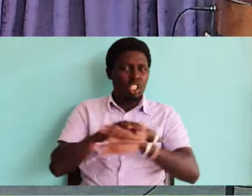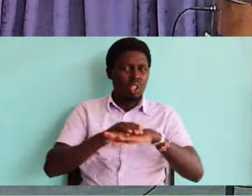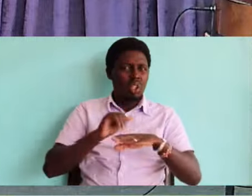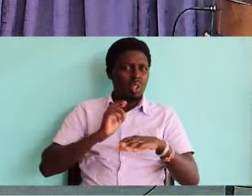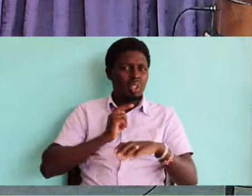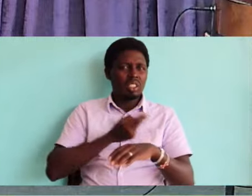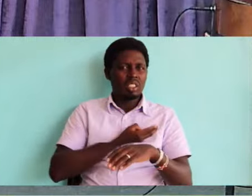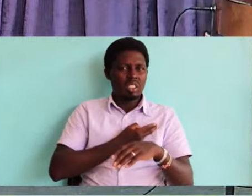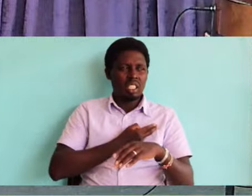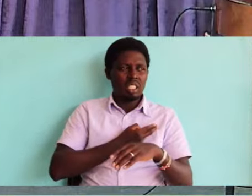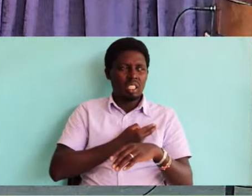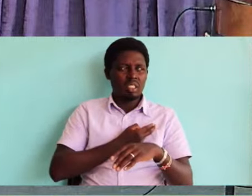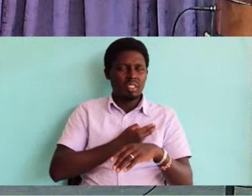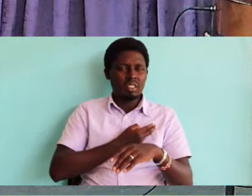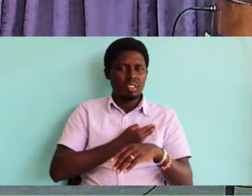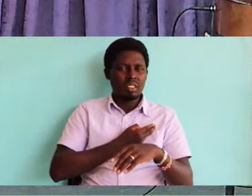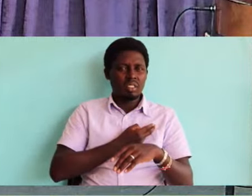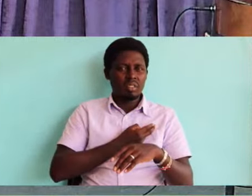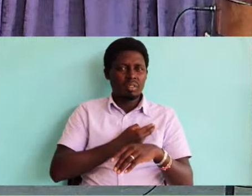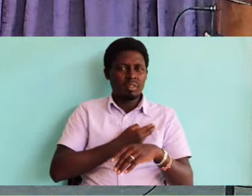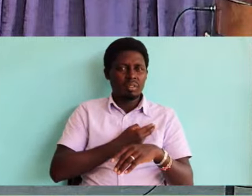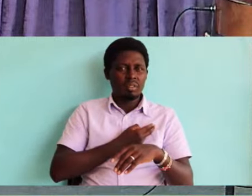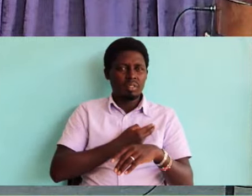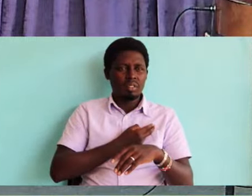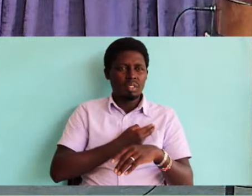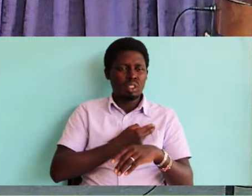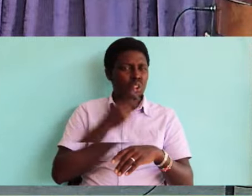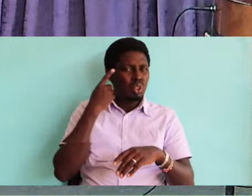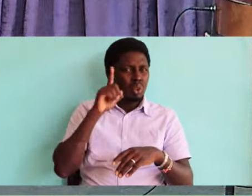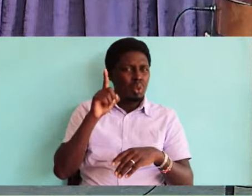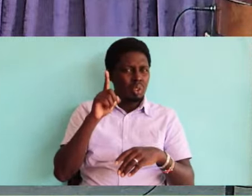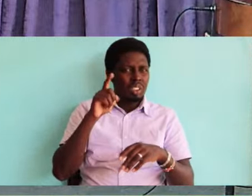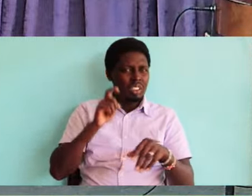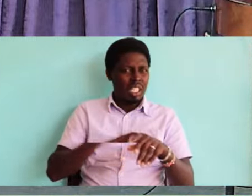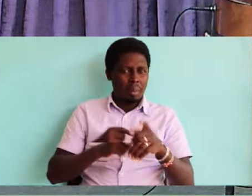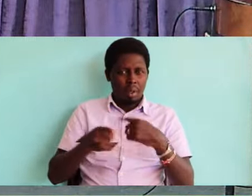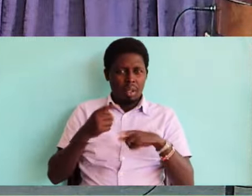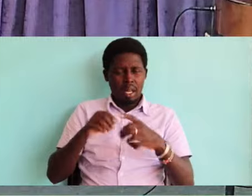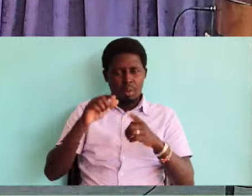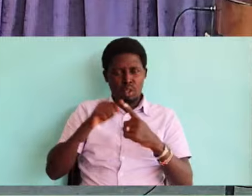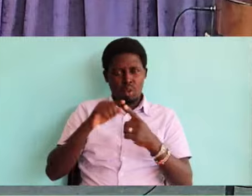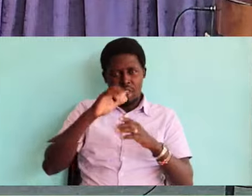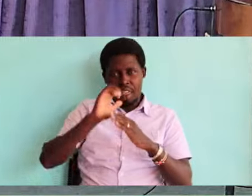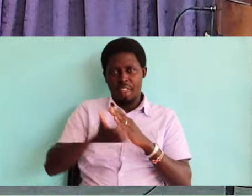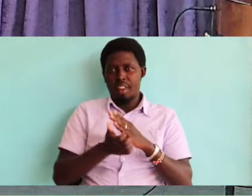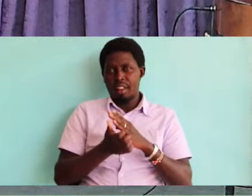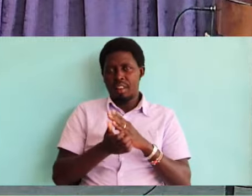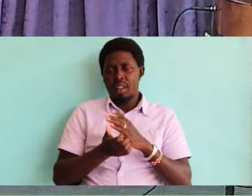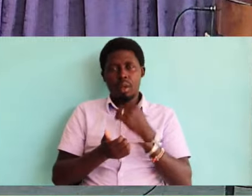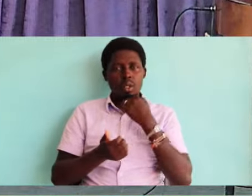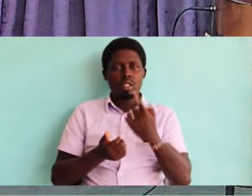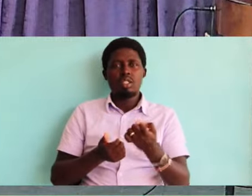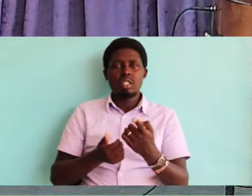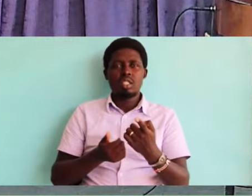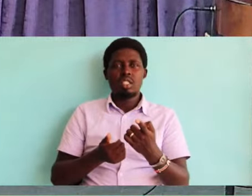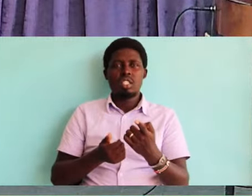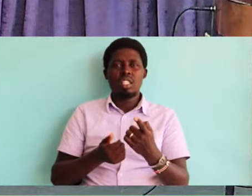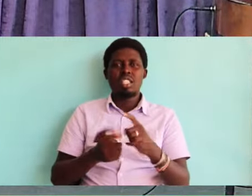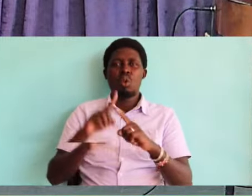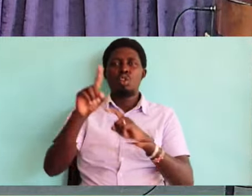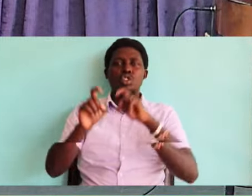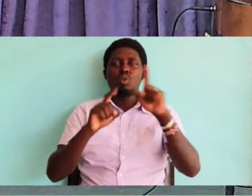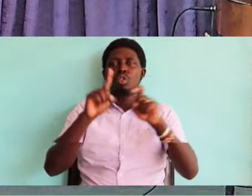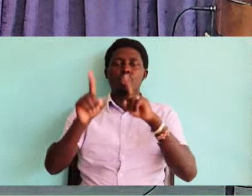attention on the state of our heart. So as I conclude, I want to say this, that, and it's like a question to